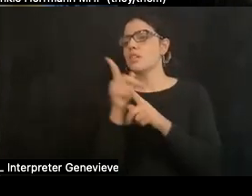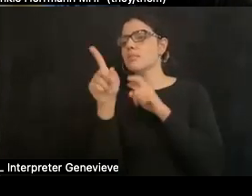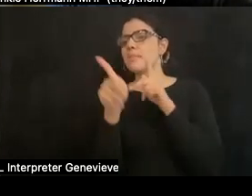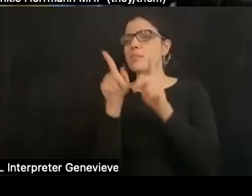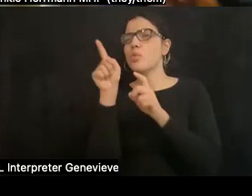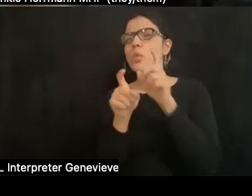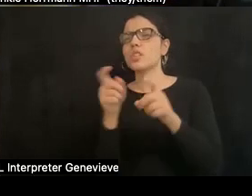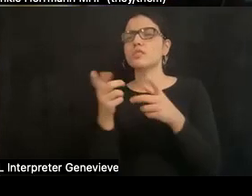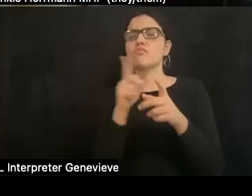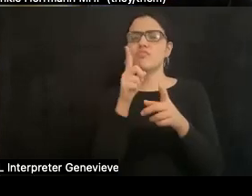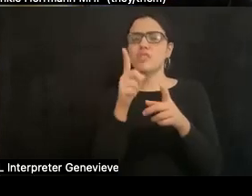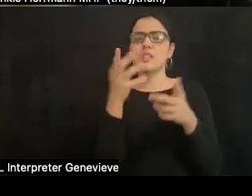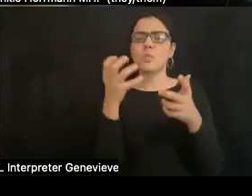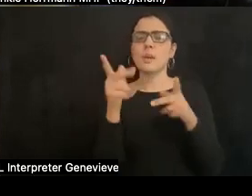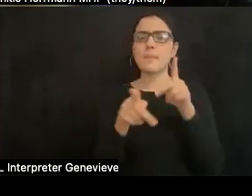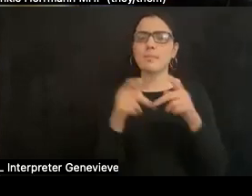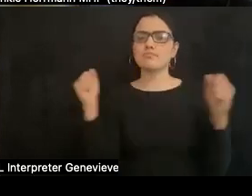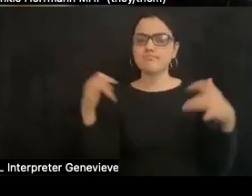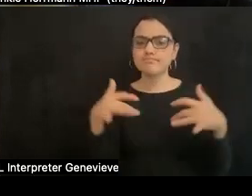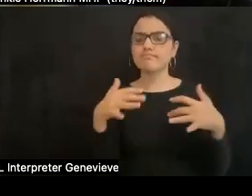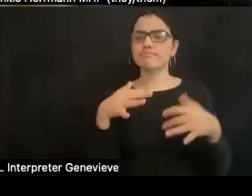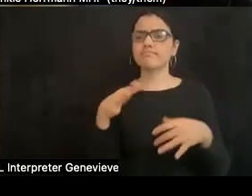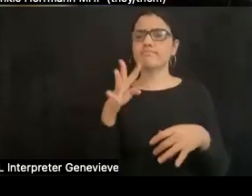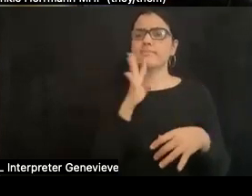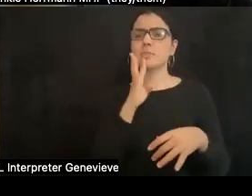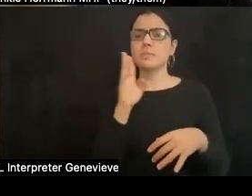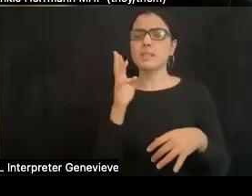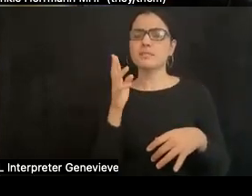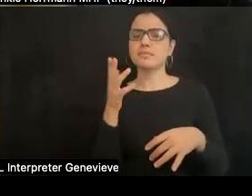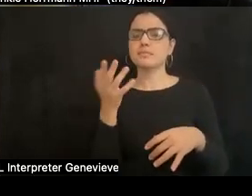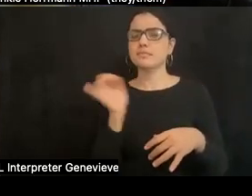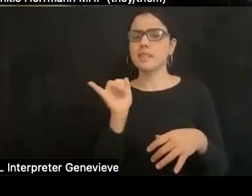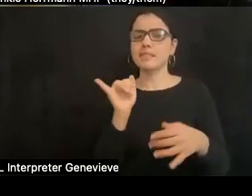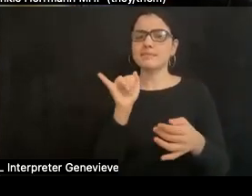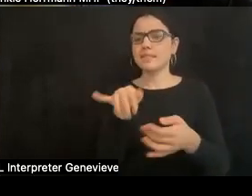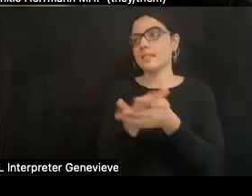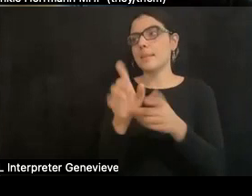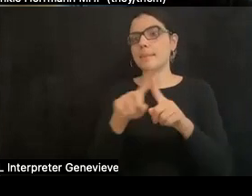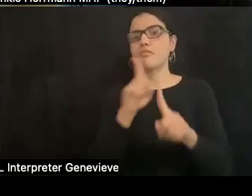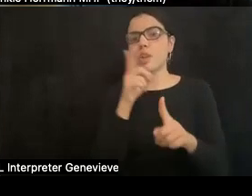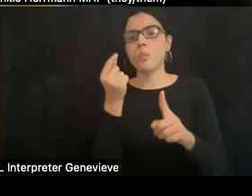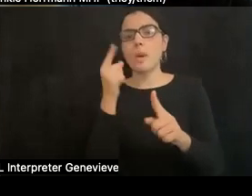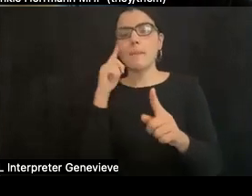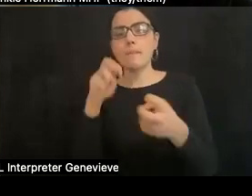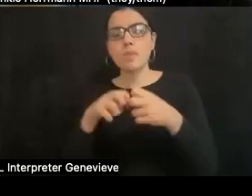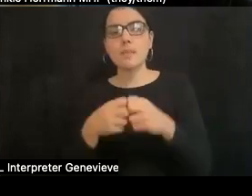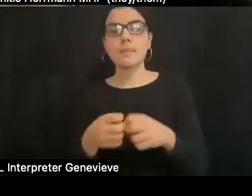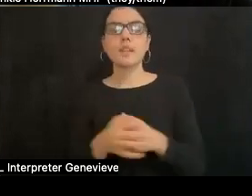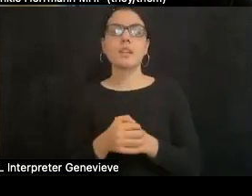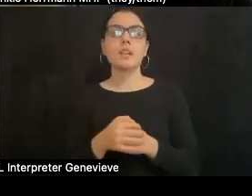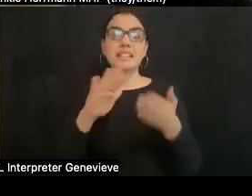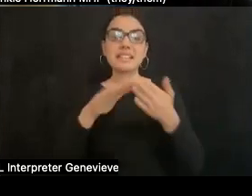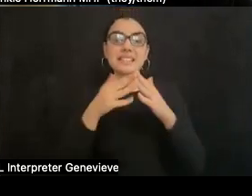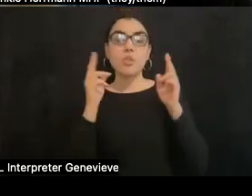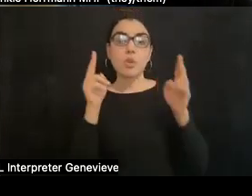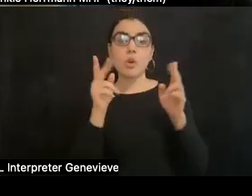a place where people can kind of like speak out and say, okay, well, that's nice, but here's a huge problem. So for example, in the town hall, people are really angry about